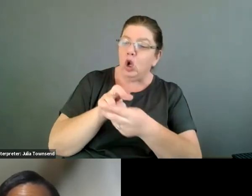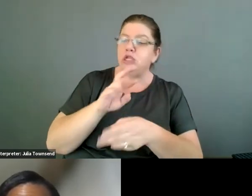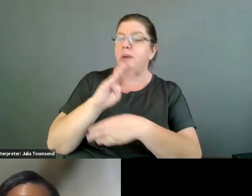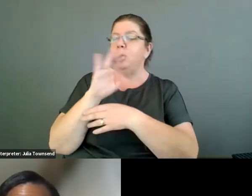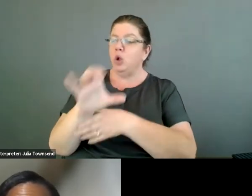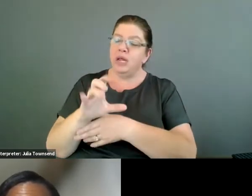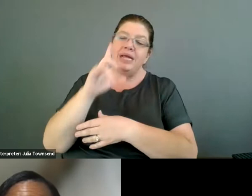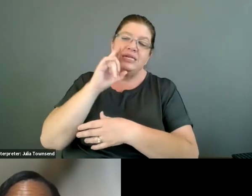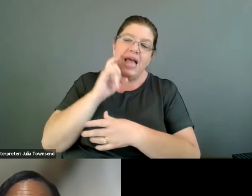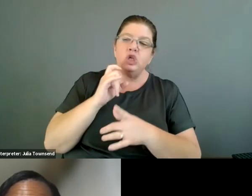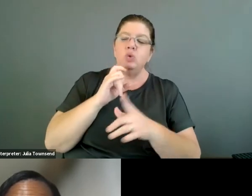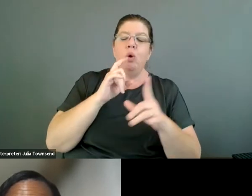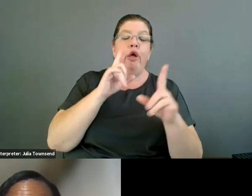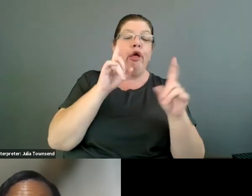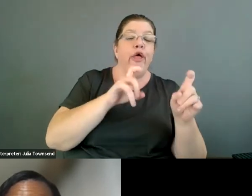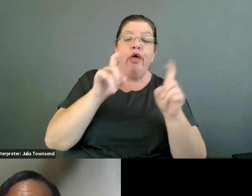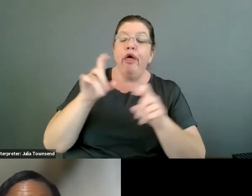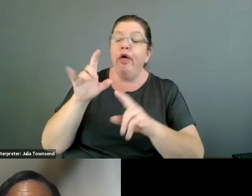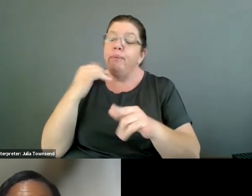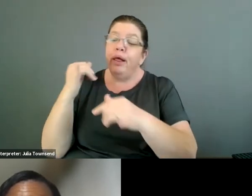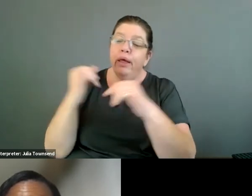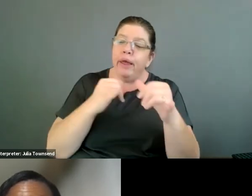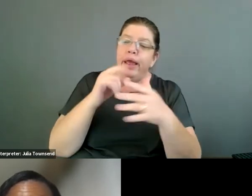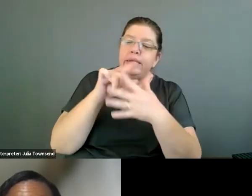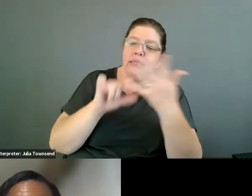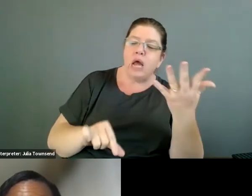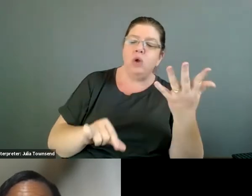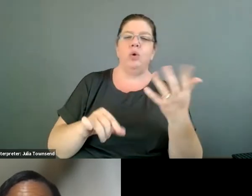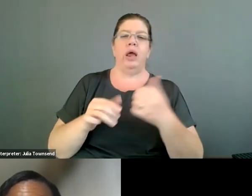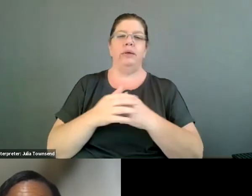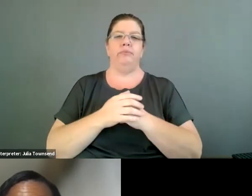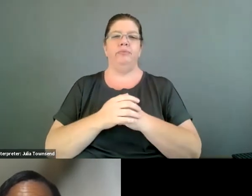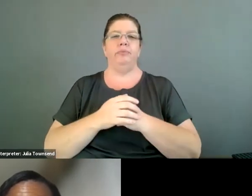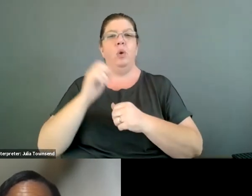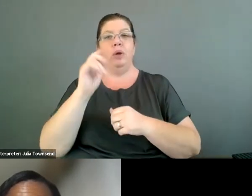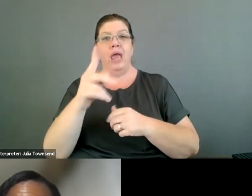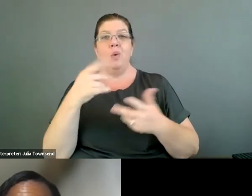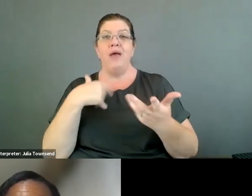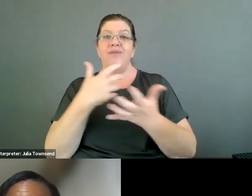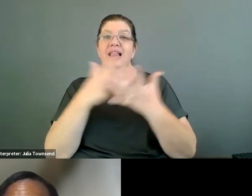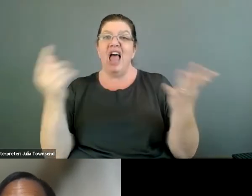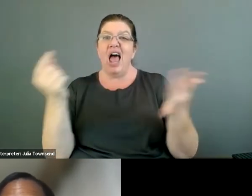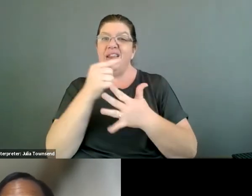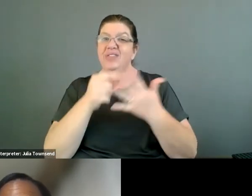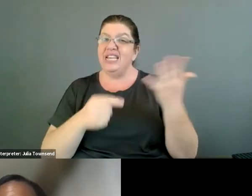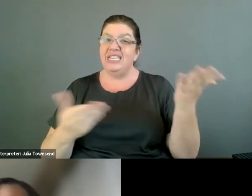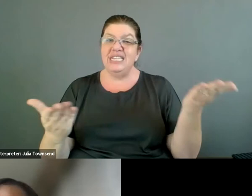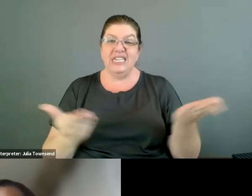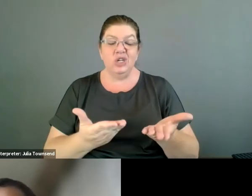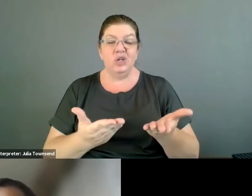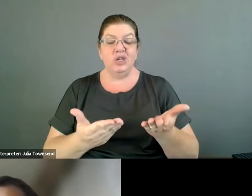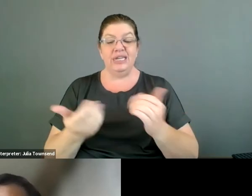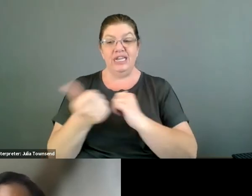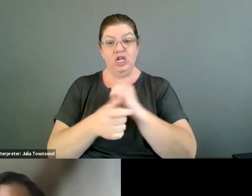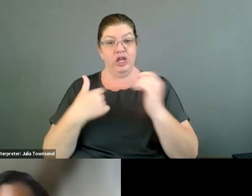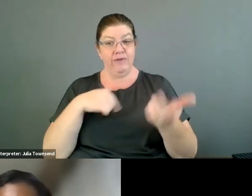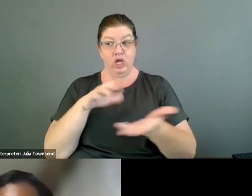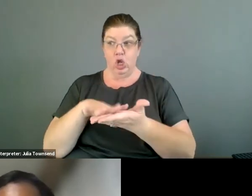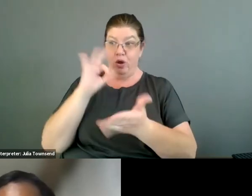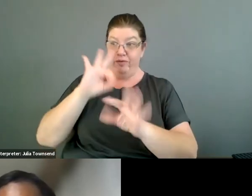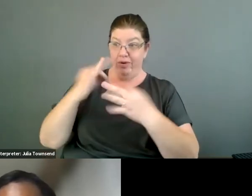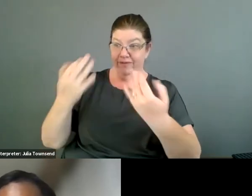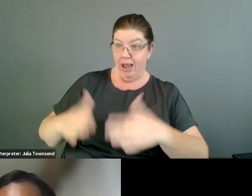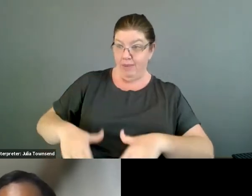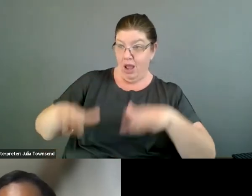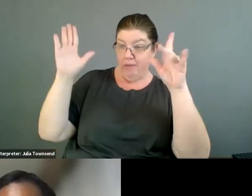sexual experimentation, etc. Okay, so we have lots of things here. Each of us have learned from family upbringings and